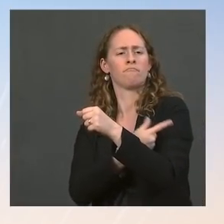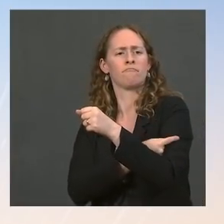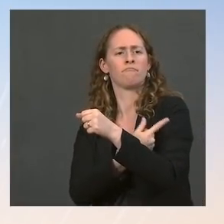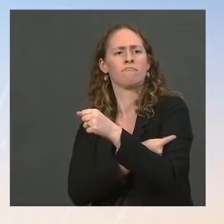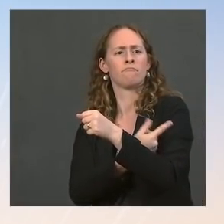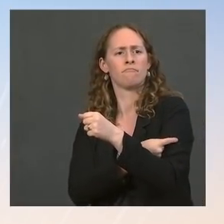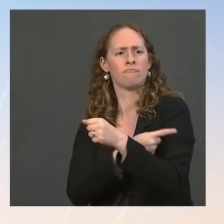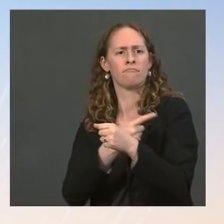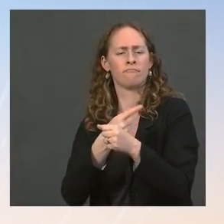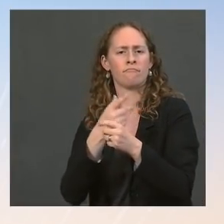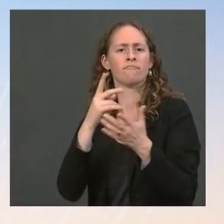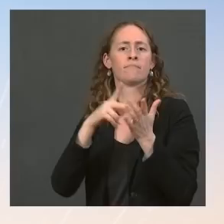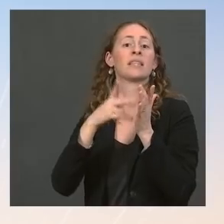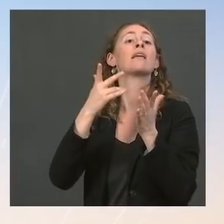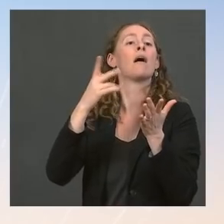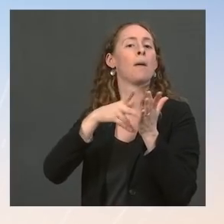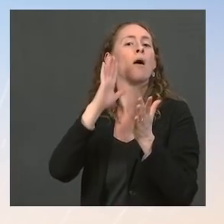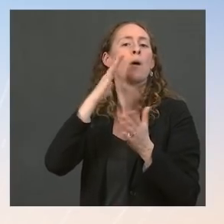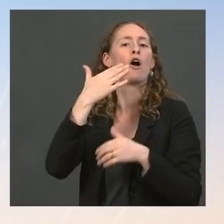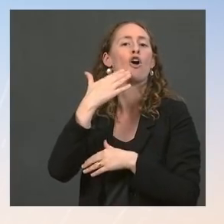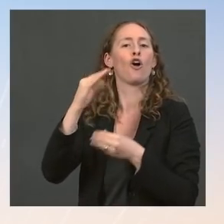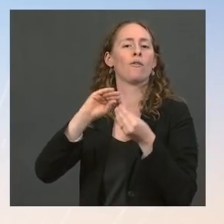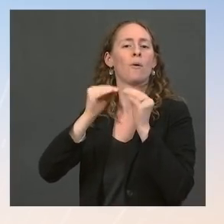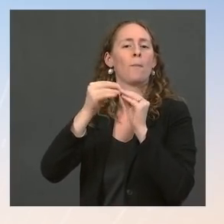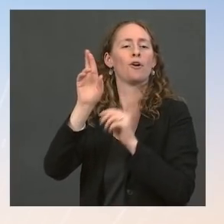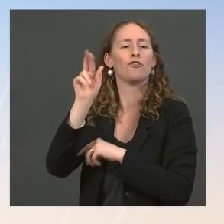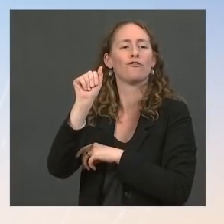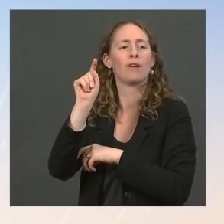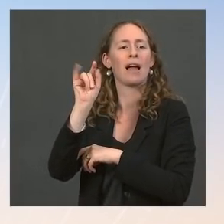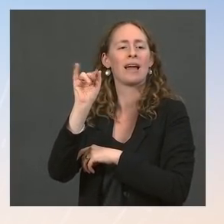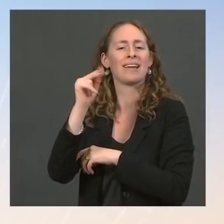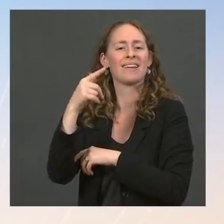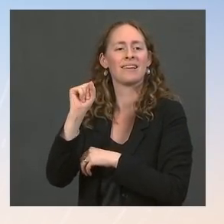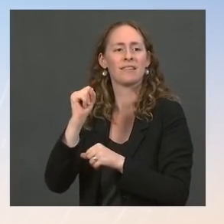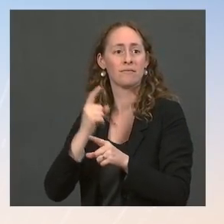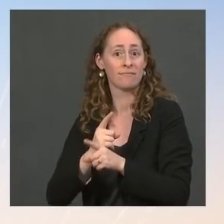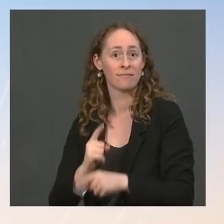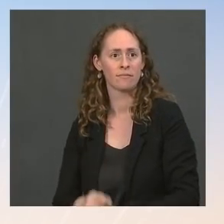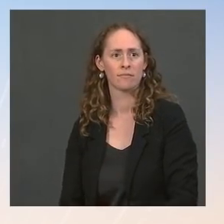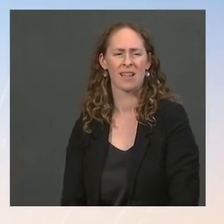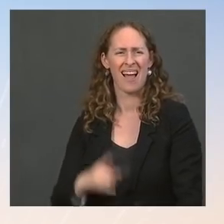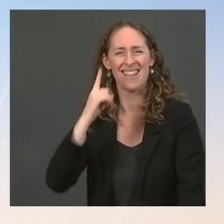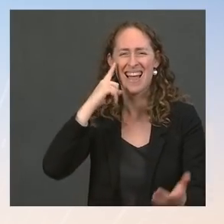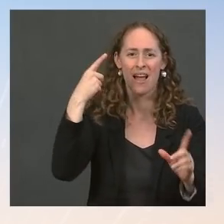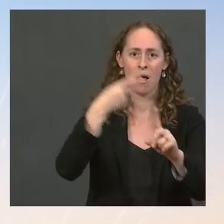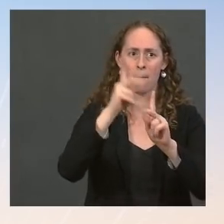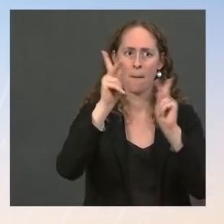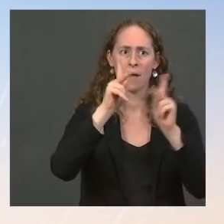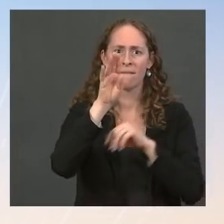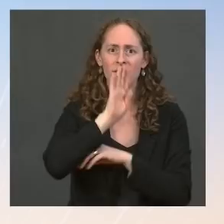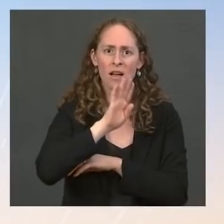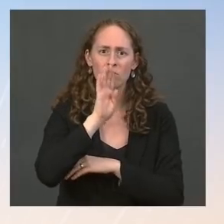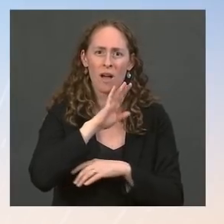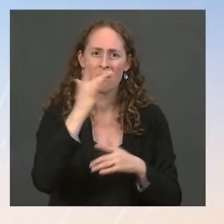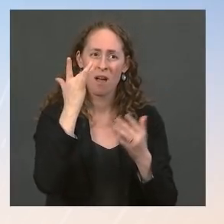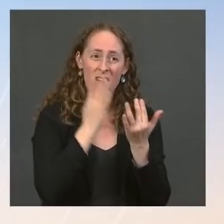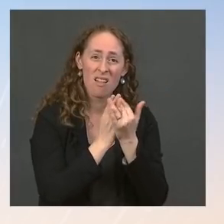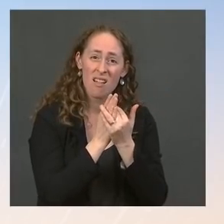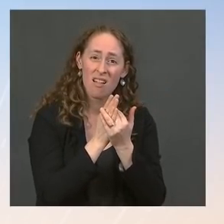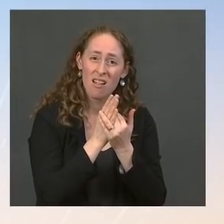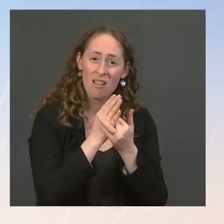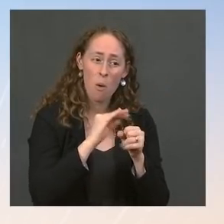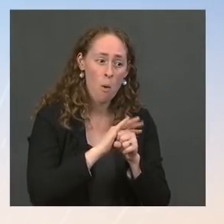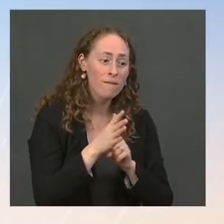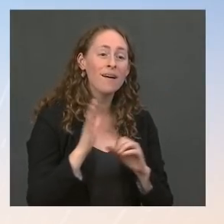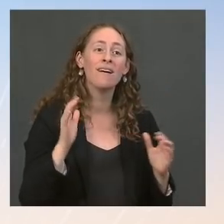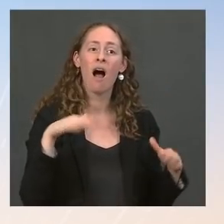what we're talking about here is people's frustration around COVID and that they're still living through difficult times. Life is not, they're still worried